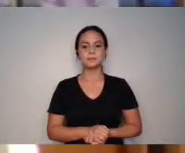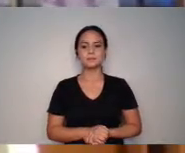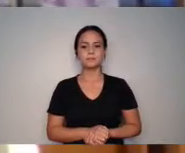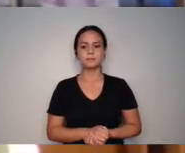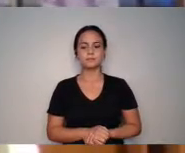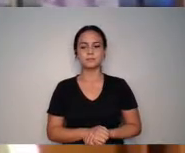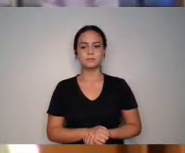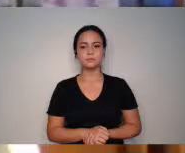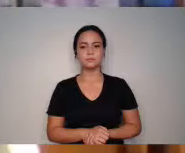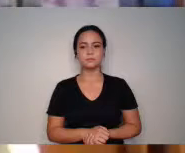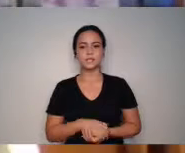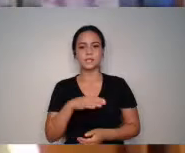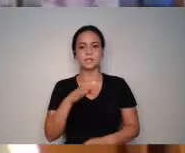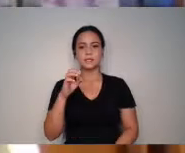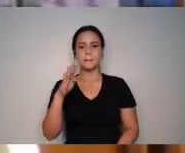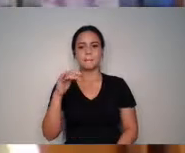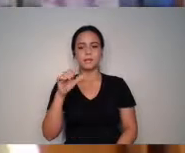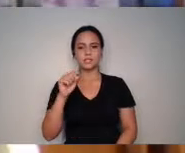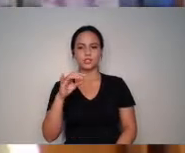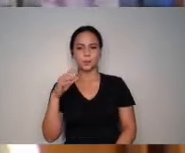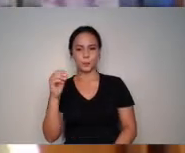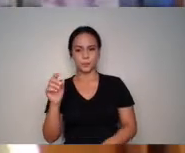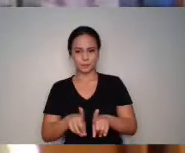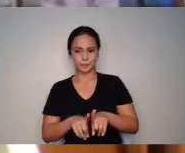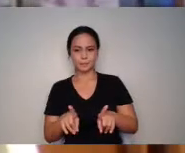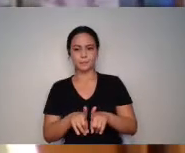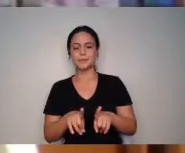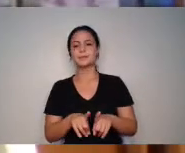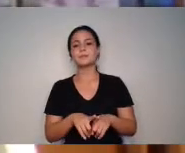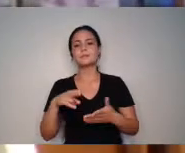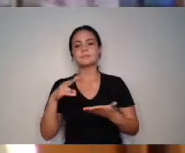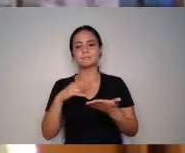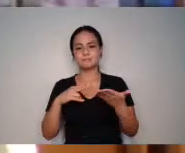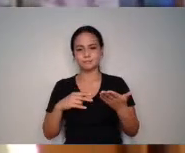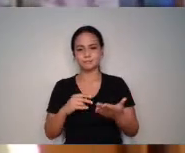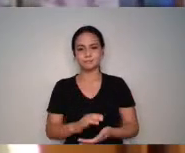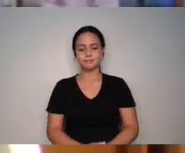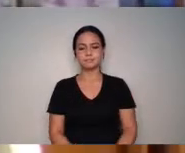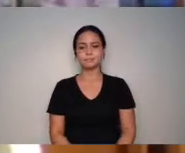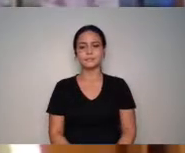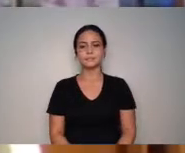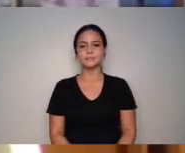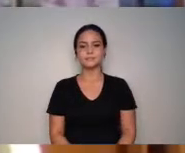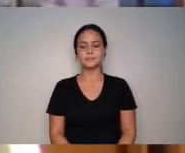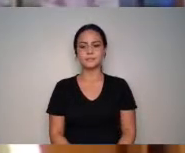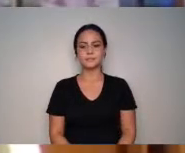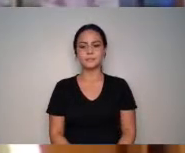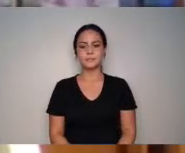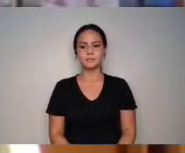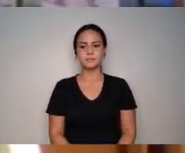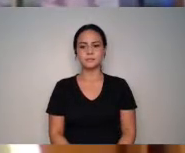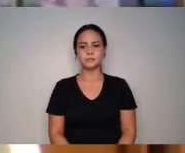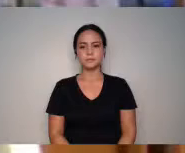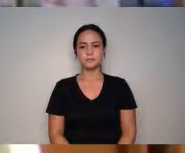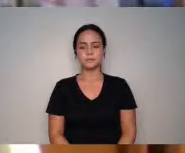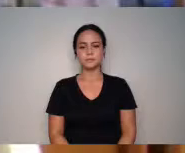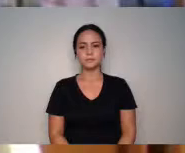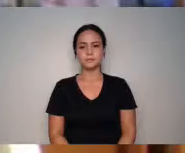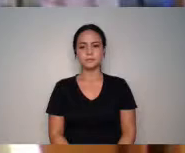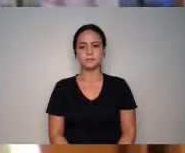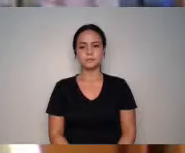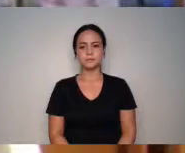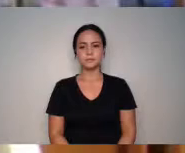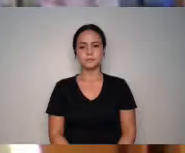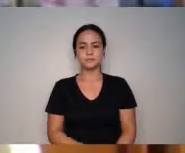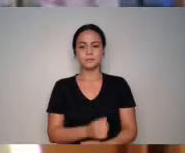you very much. And it was a pleasure seeing you. And Dr. Sebastian too, it was very good to see you